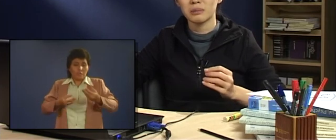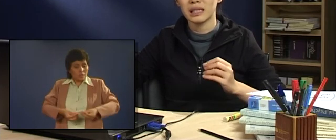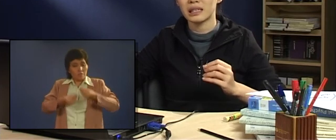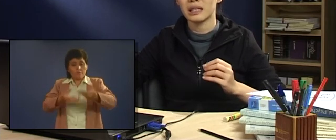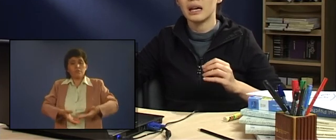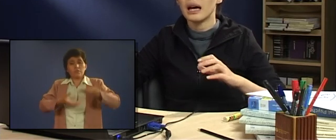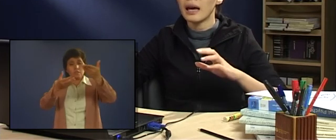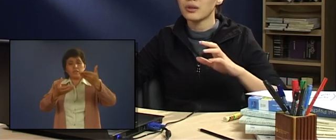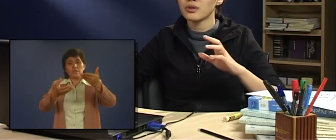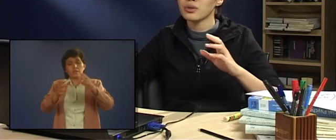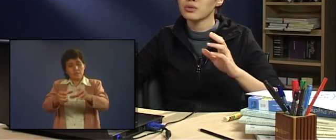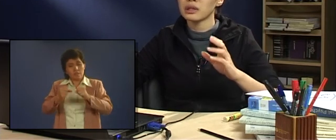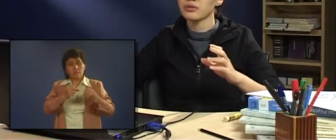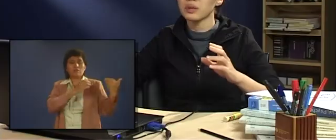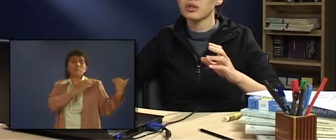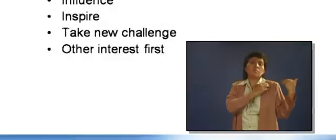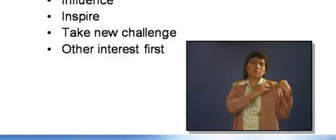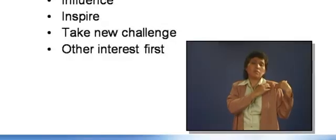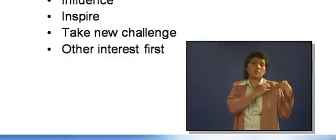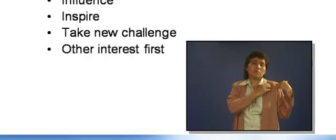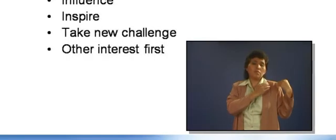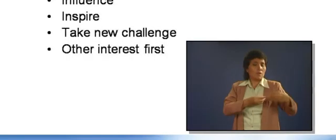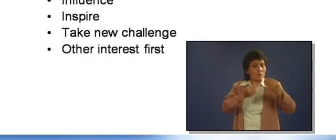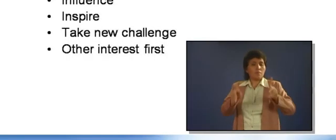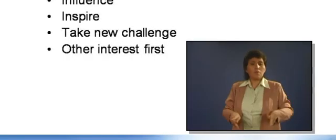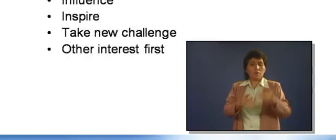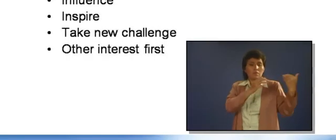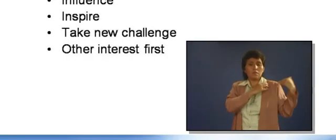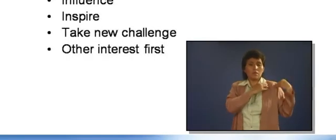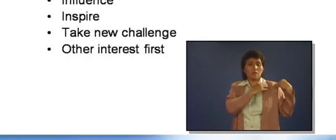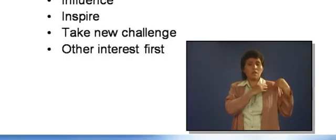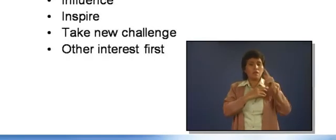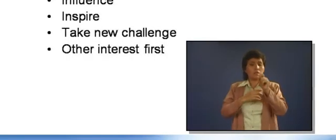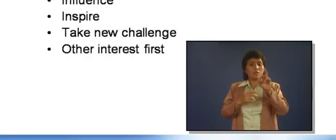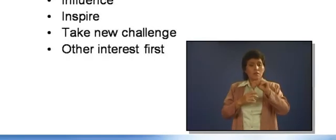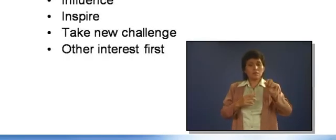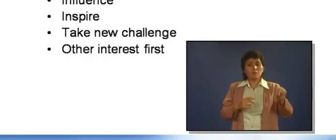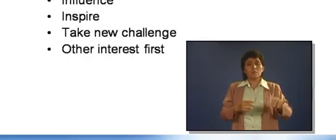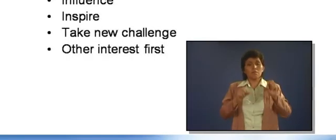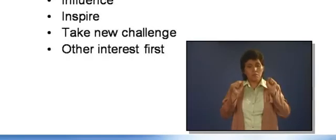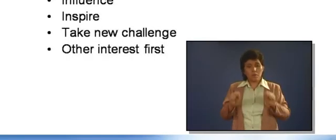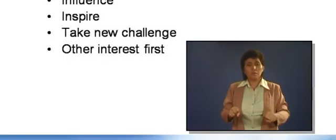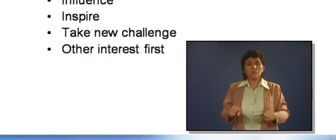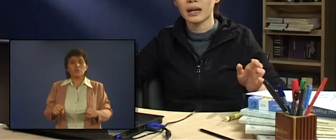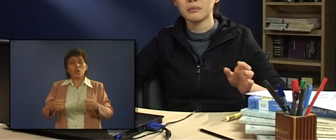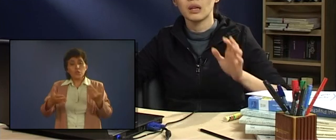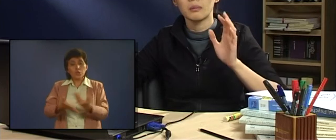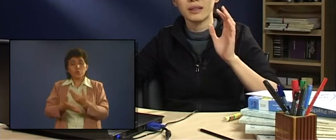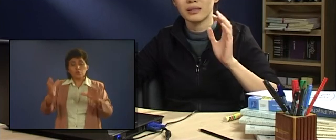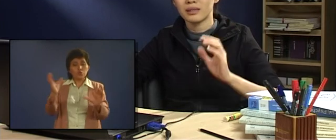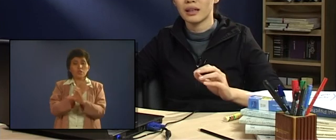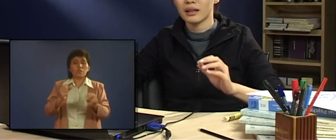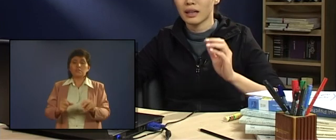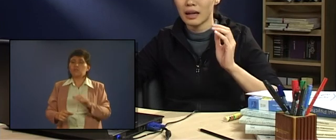responsibility and also transformational leaders they are able to take new challenge they are not stuck in the old time